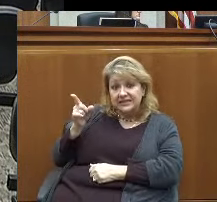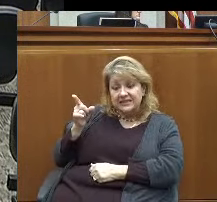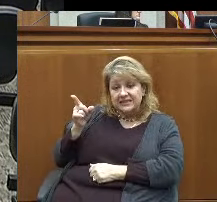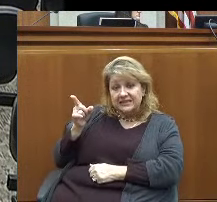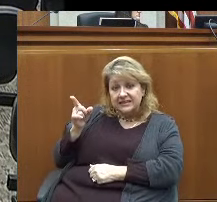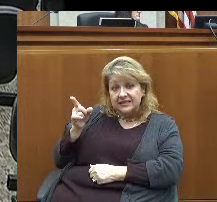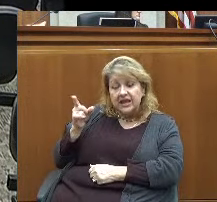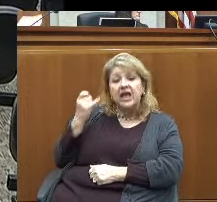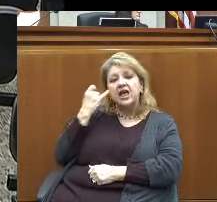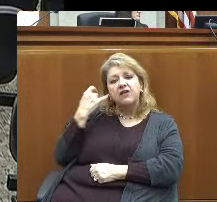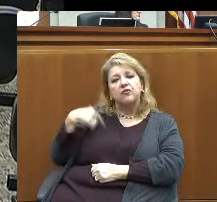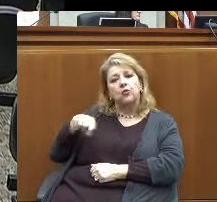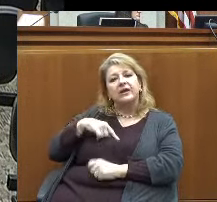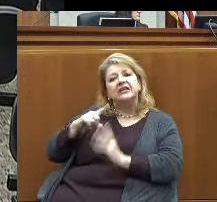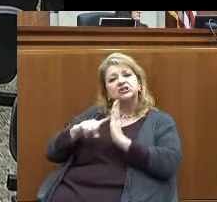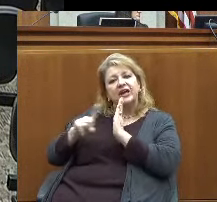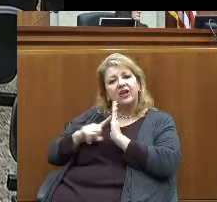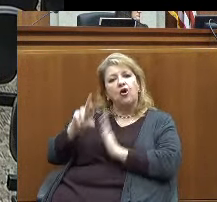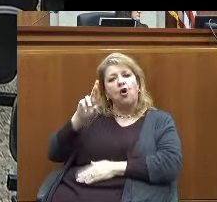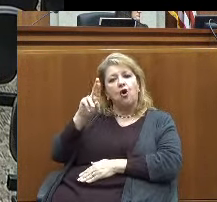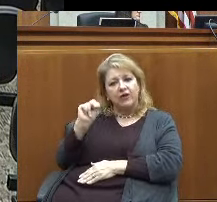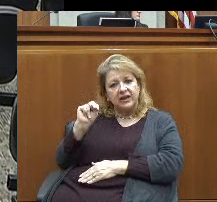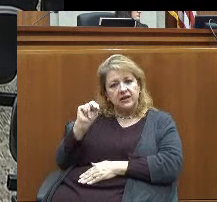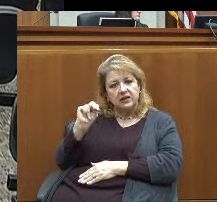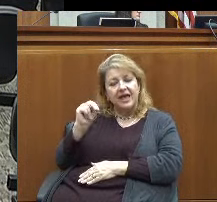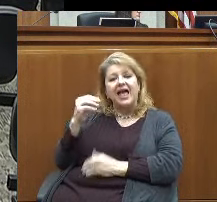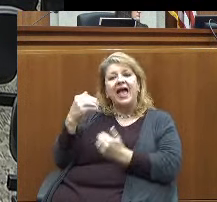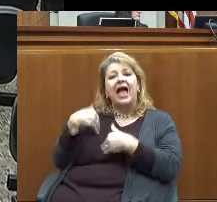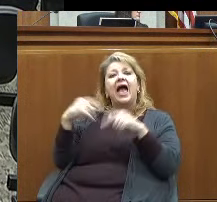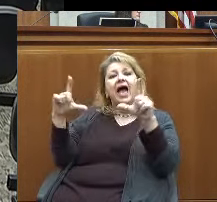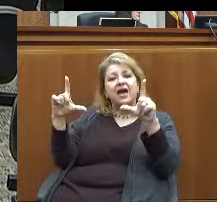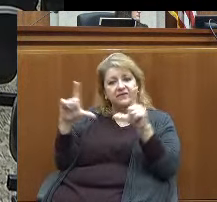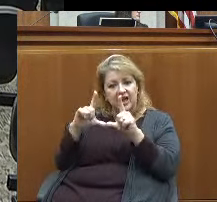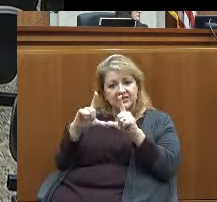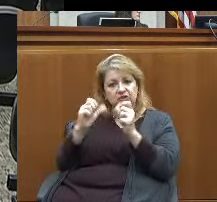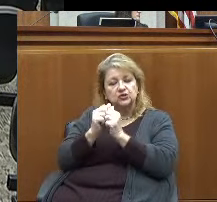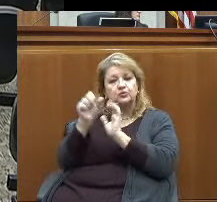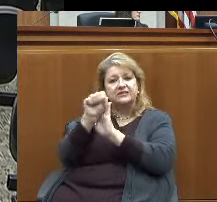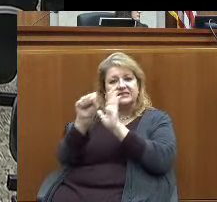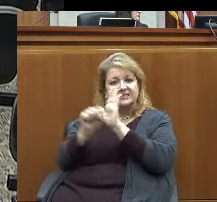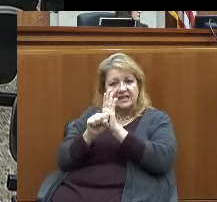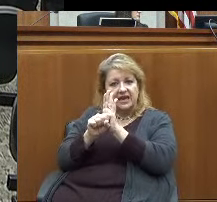So as long as we check that they're an RN, that's it.